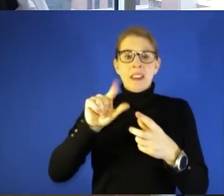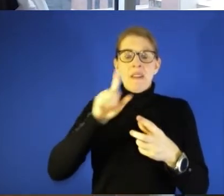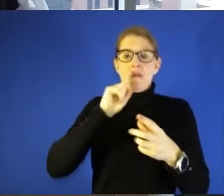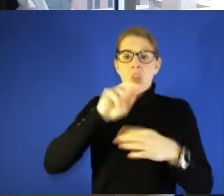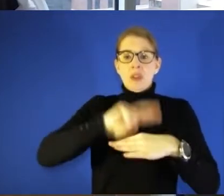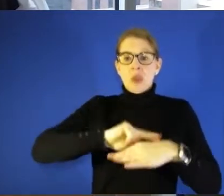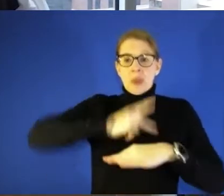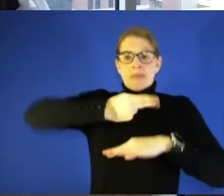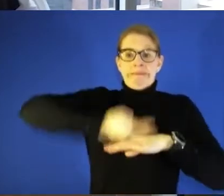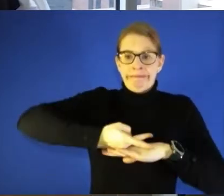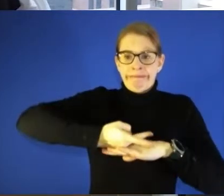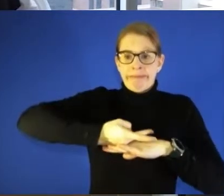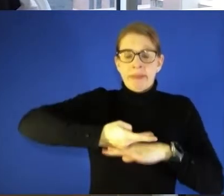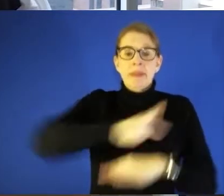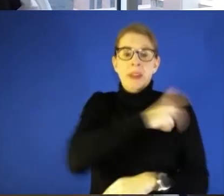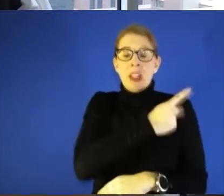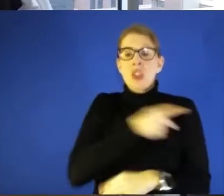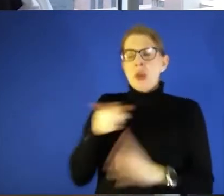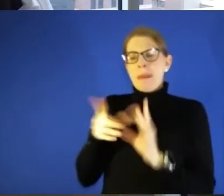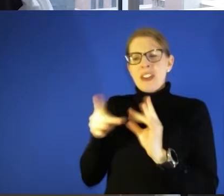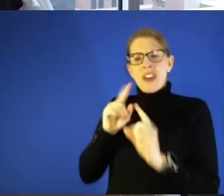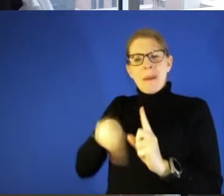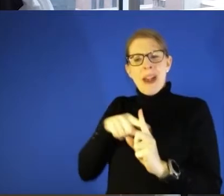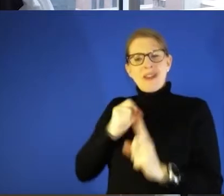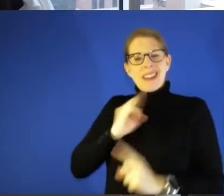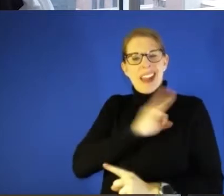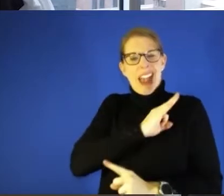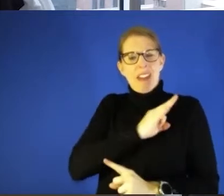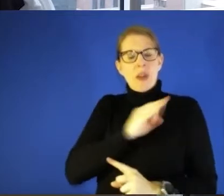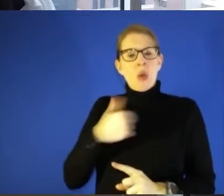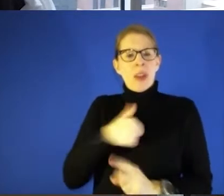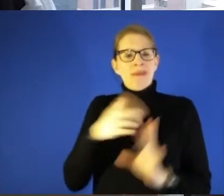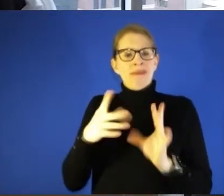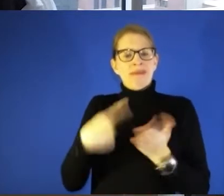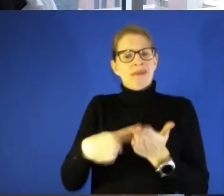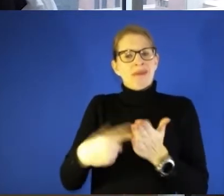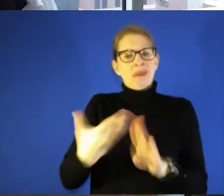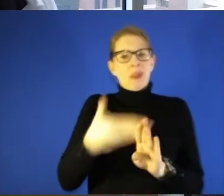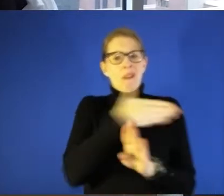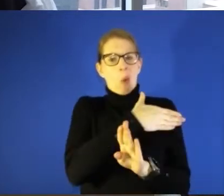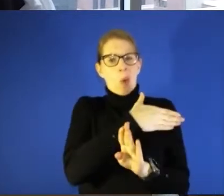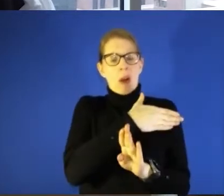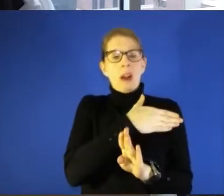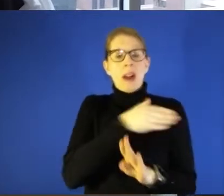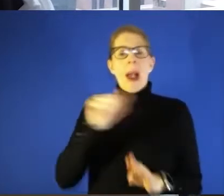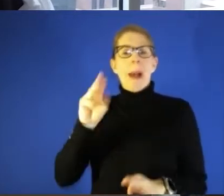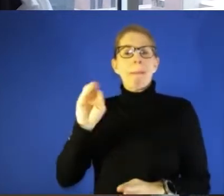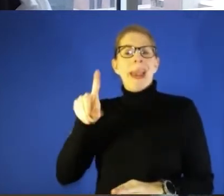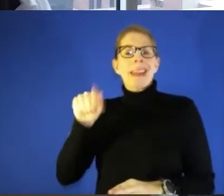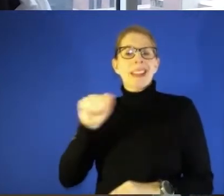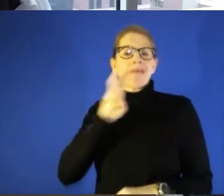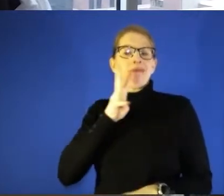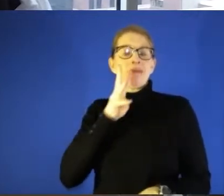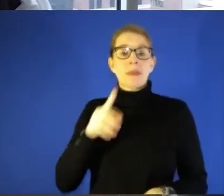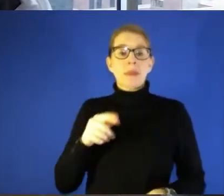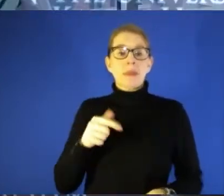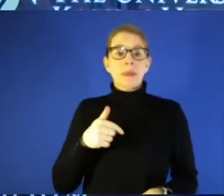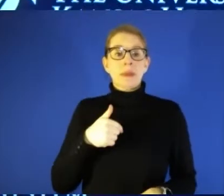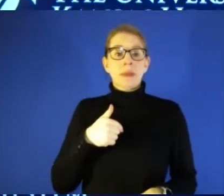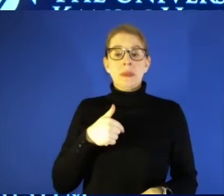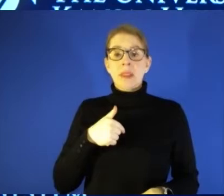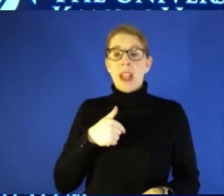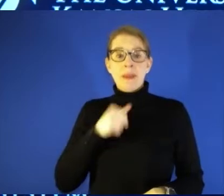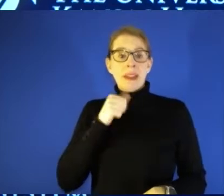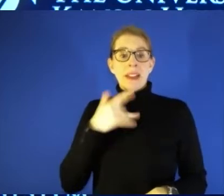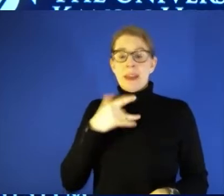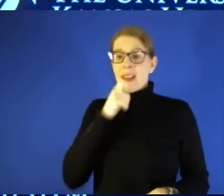made a comment about staffing, and we've talked about this before. The shift that we've had, I'm in scrubs, which I'm not normally in scrubs, but